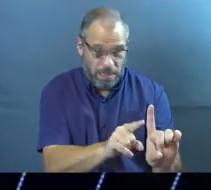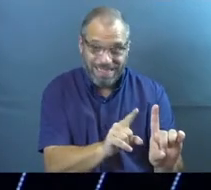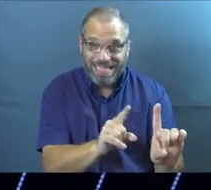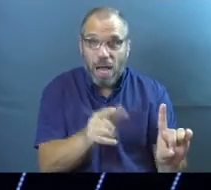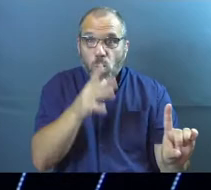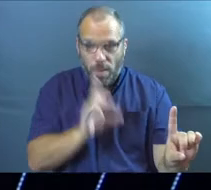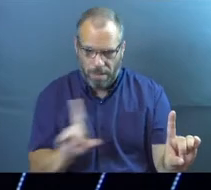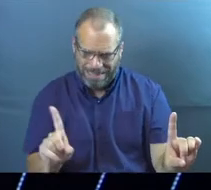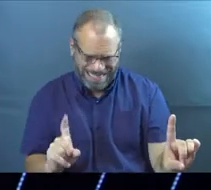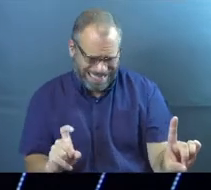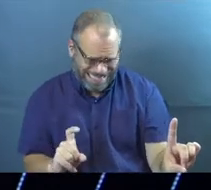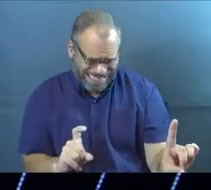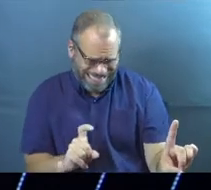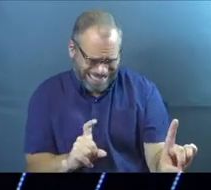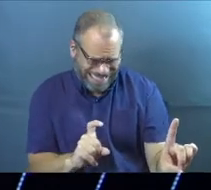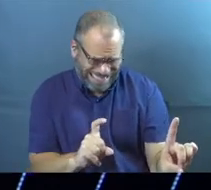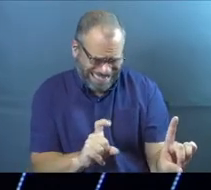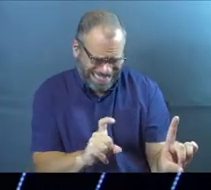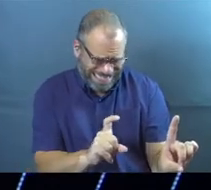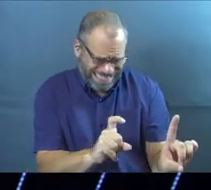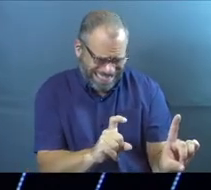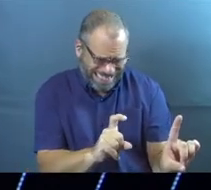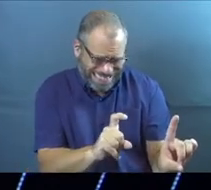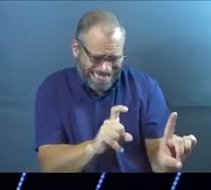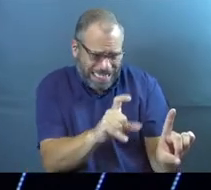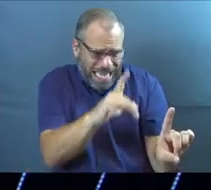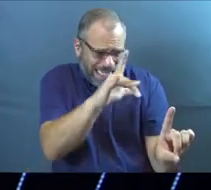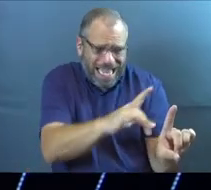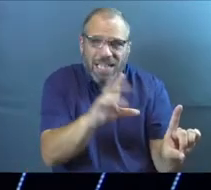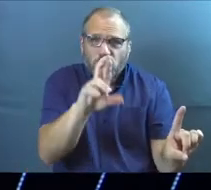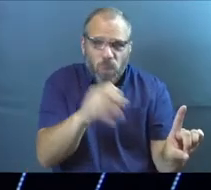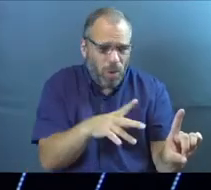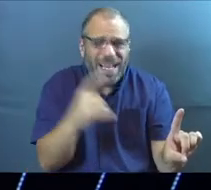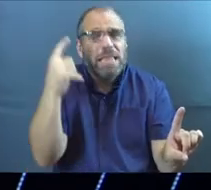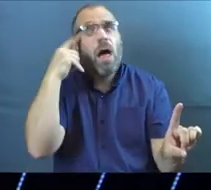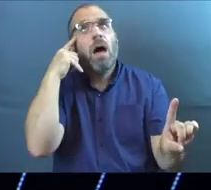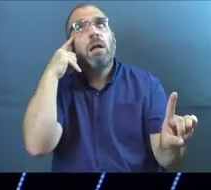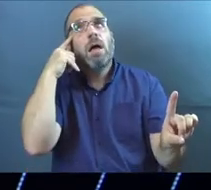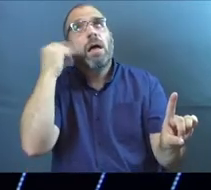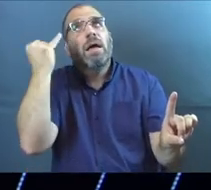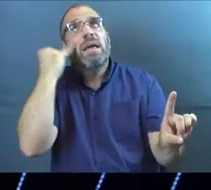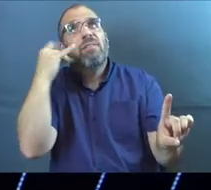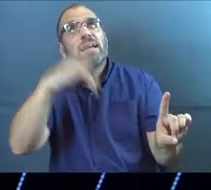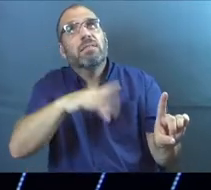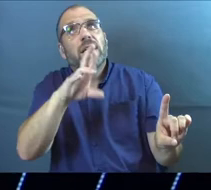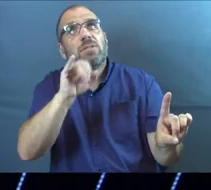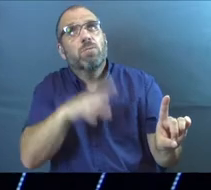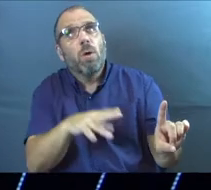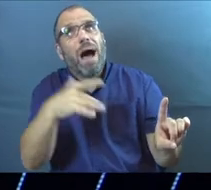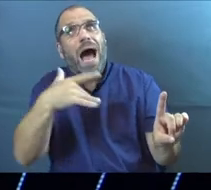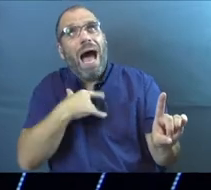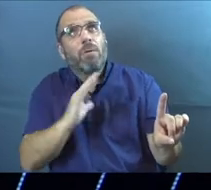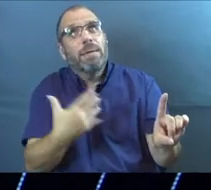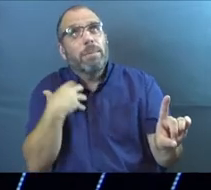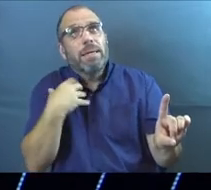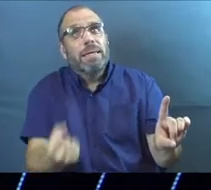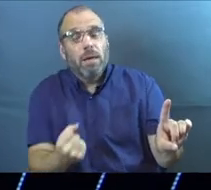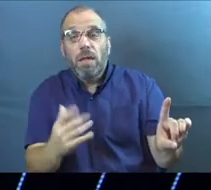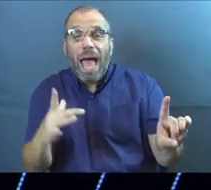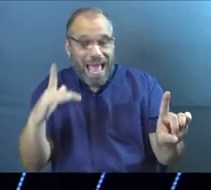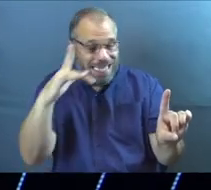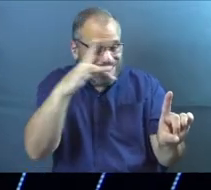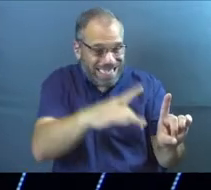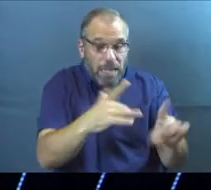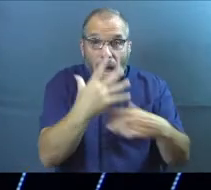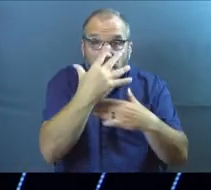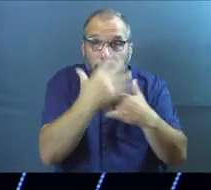moment, right? Behind him through the crowd, touched his robe, for she thought to herself, if I can touch his robe, I will be healed. And